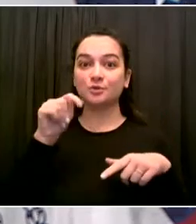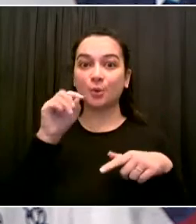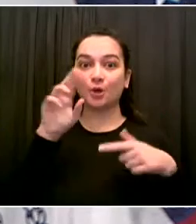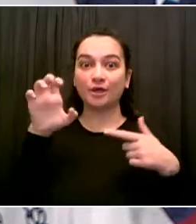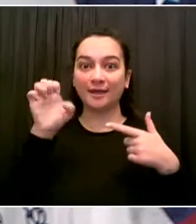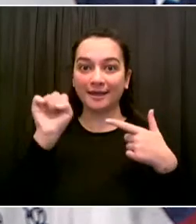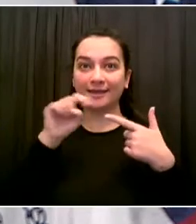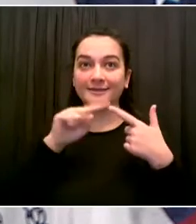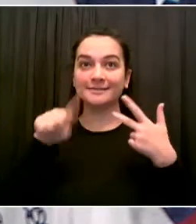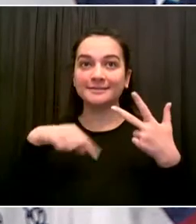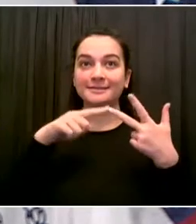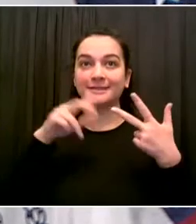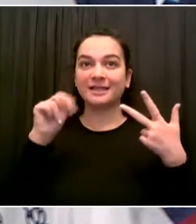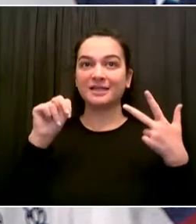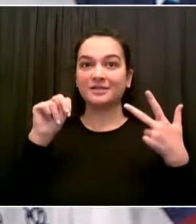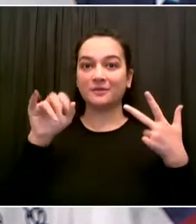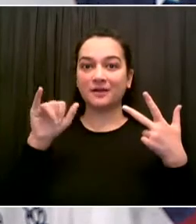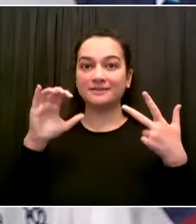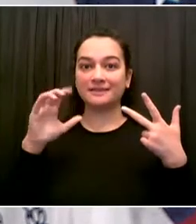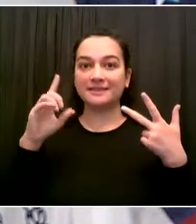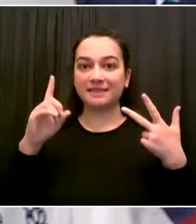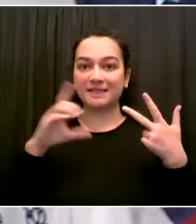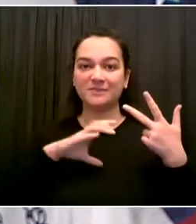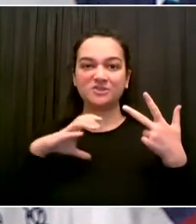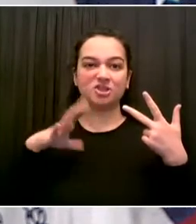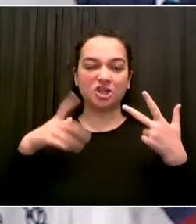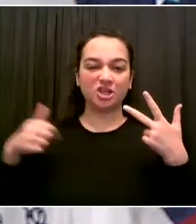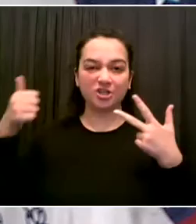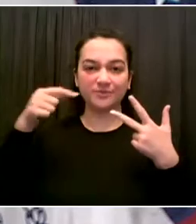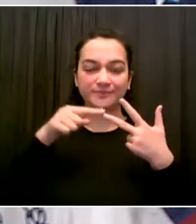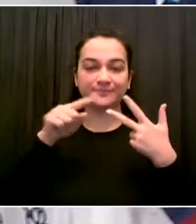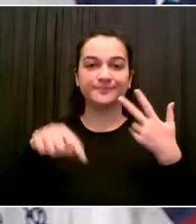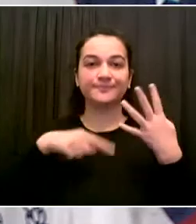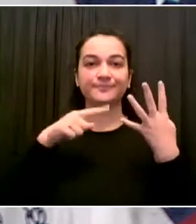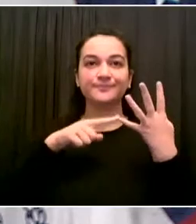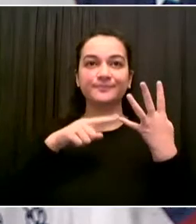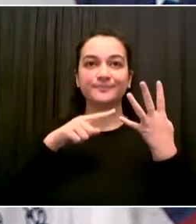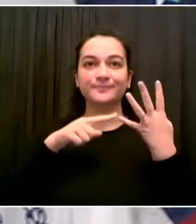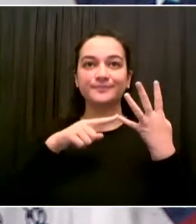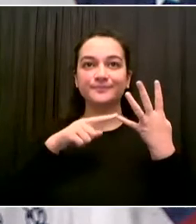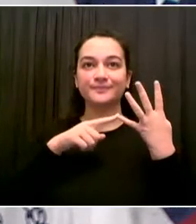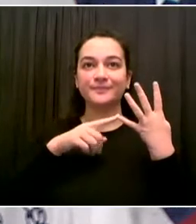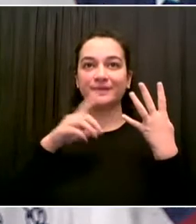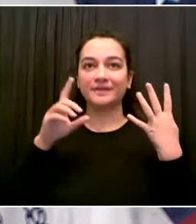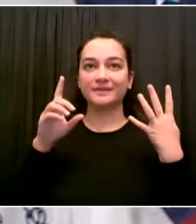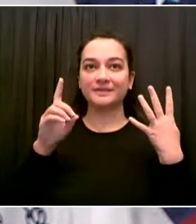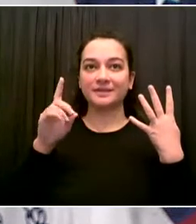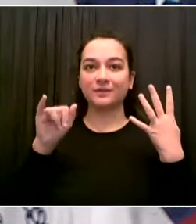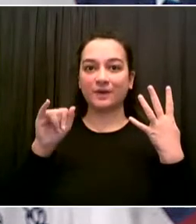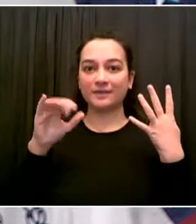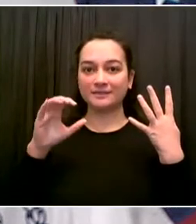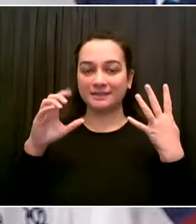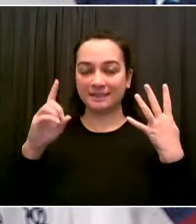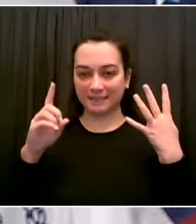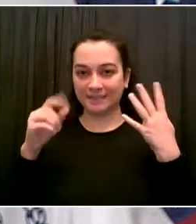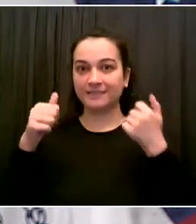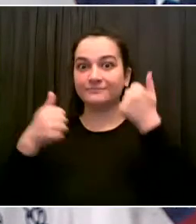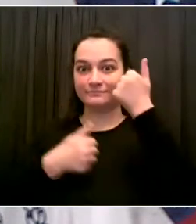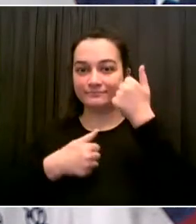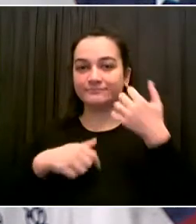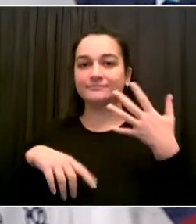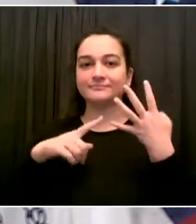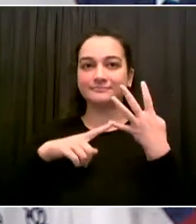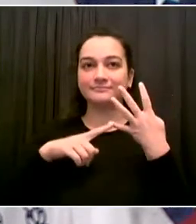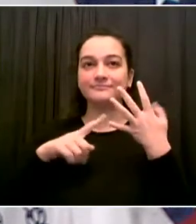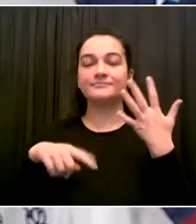Commissioner Susan Haskell, by Dr. Choksi, and by Senior Advisor Dr. Jay Varma. The first question today goes to Andrew Siff from